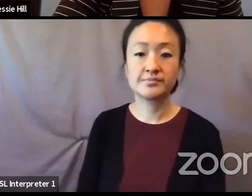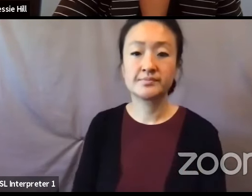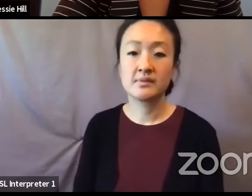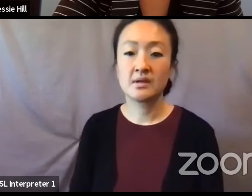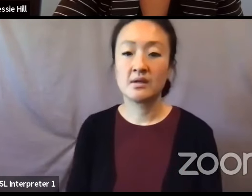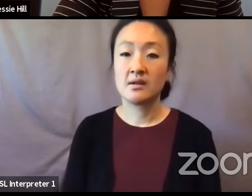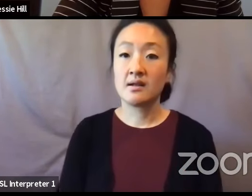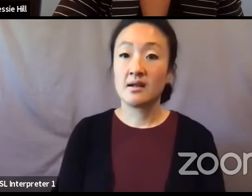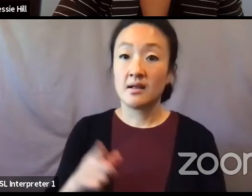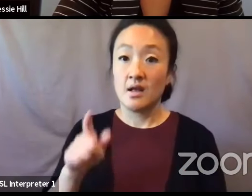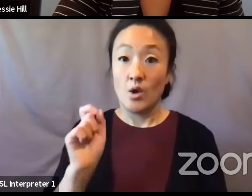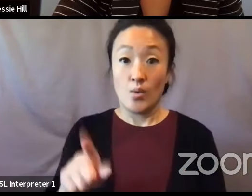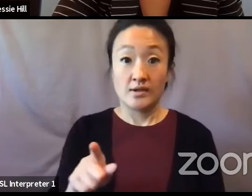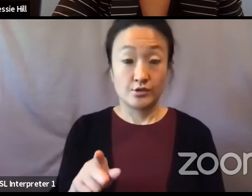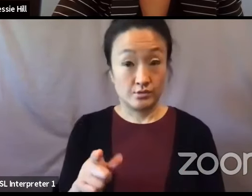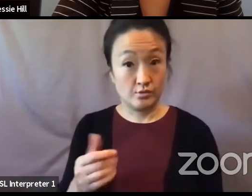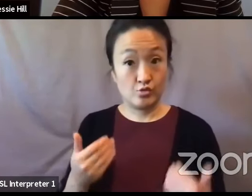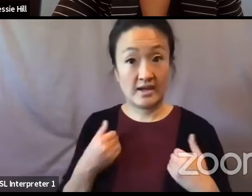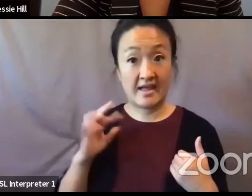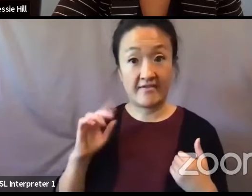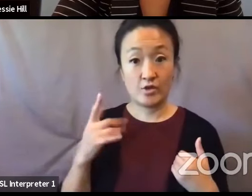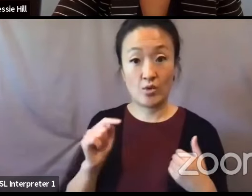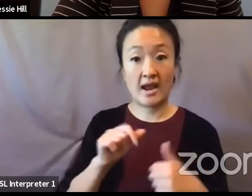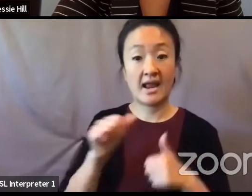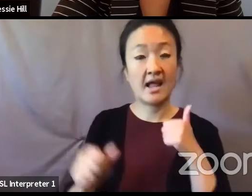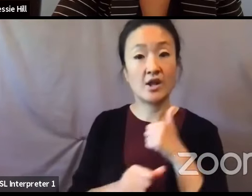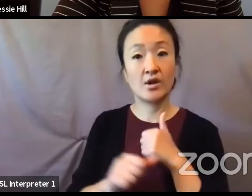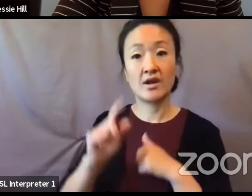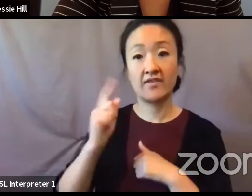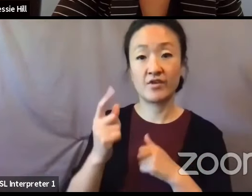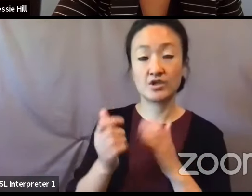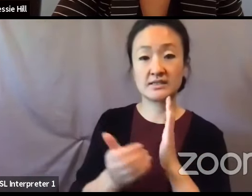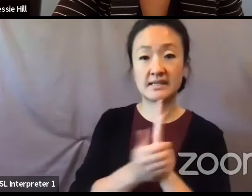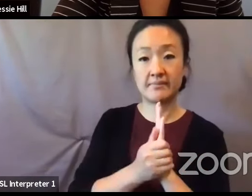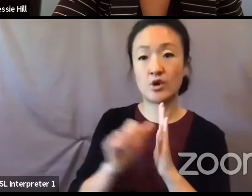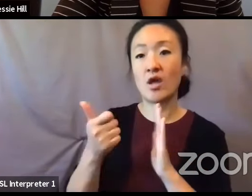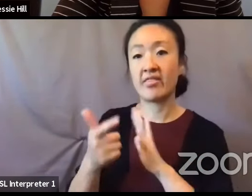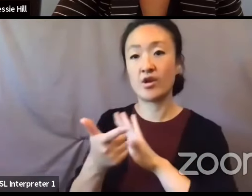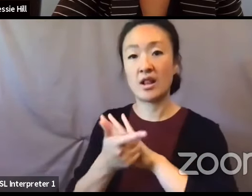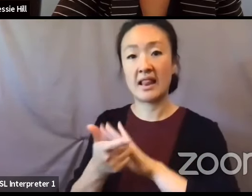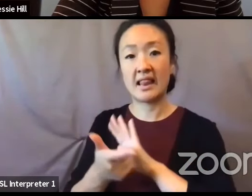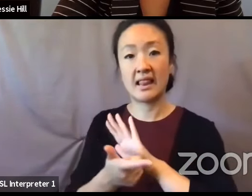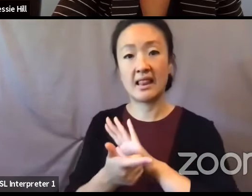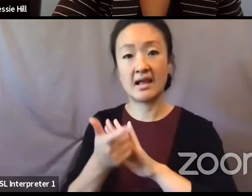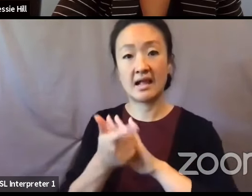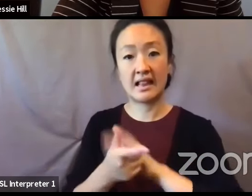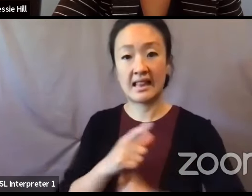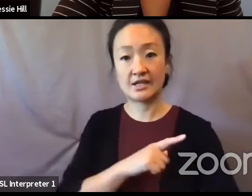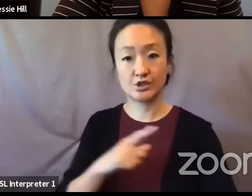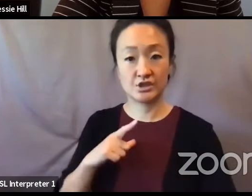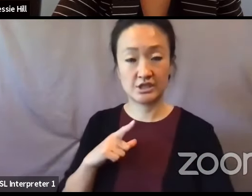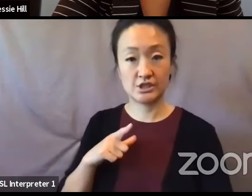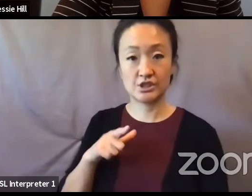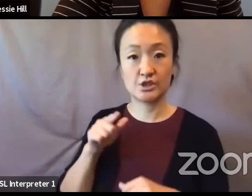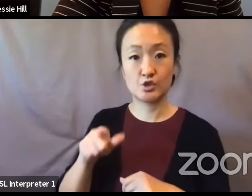this question is, do we have the right under the First Amendment or other legislation to film police while they are detaining someone?